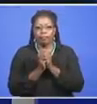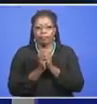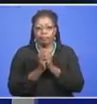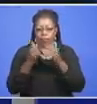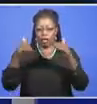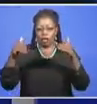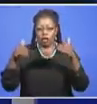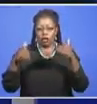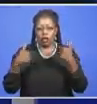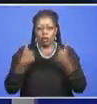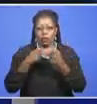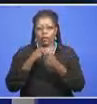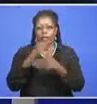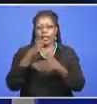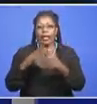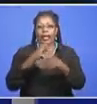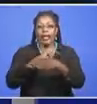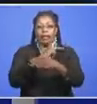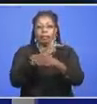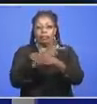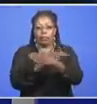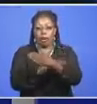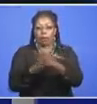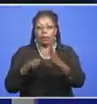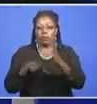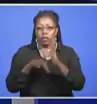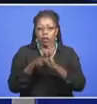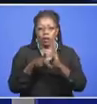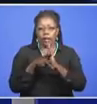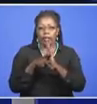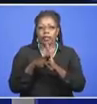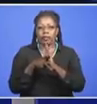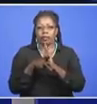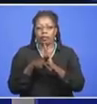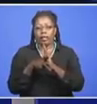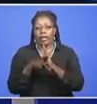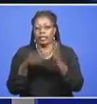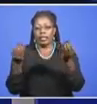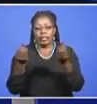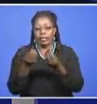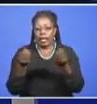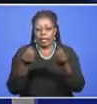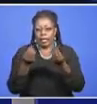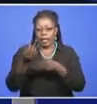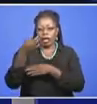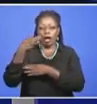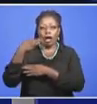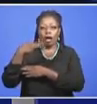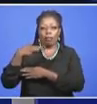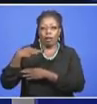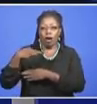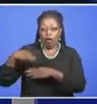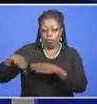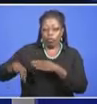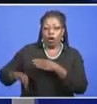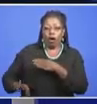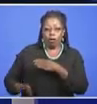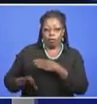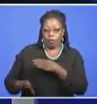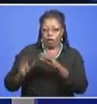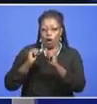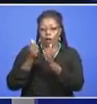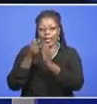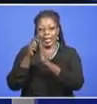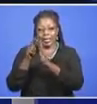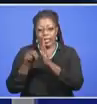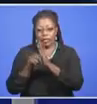Youth Empowerment Through Soccer International, better known as YSI, is a nonprofit organization that has provided scholastic and athletic opportunities to